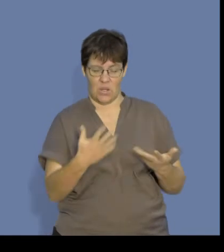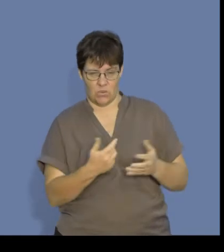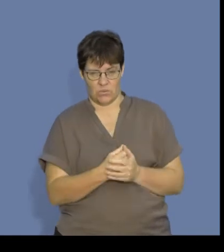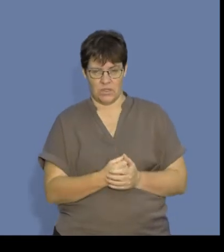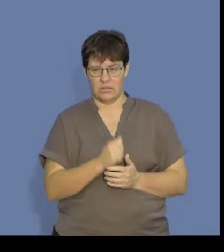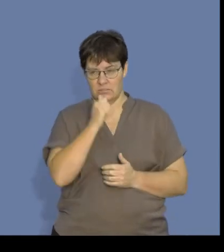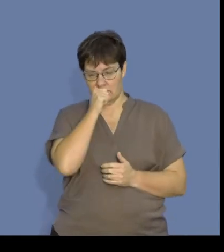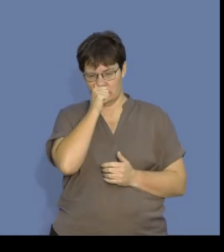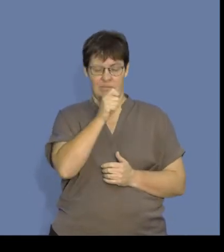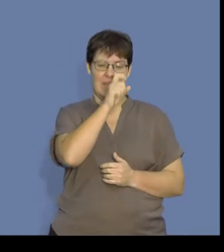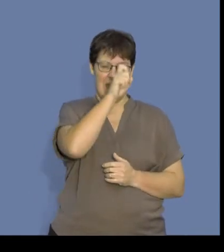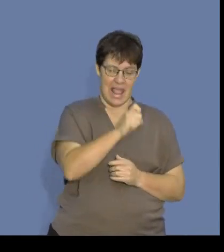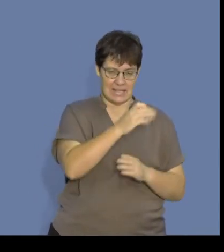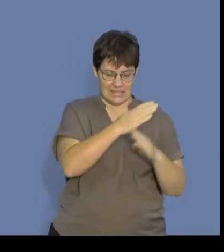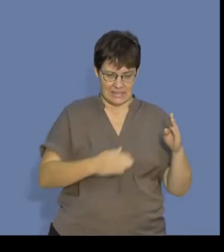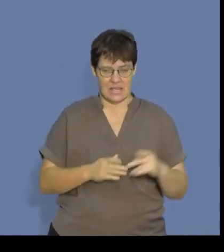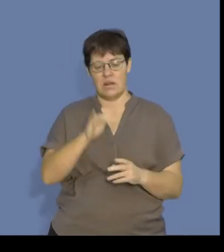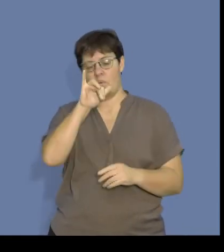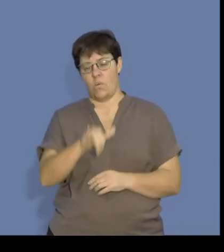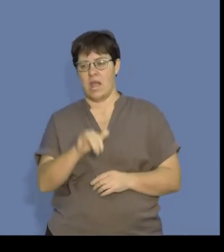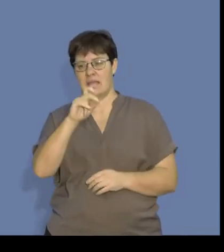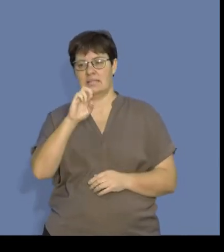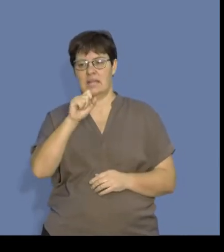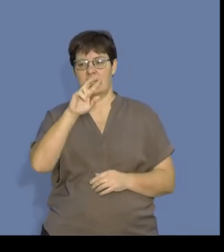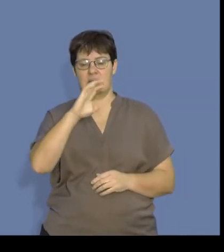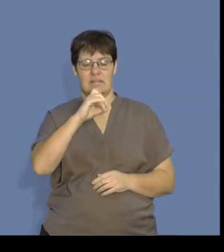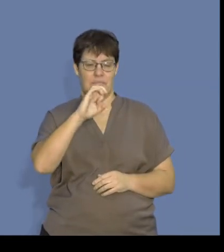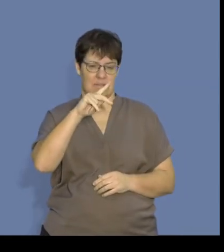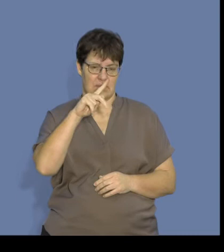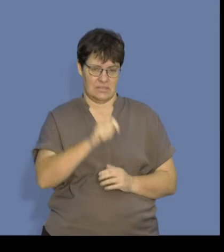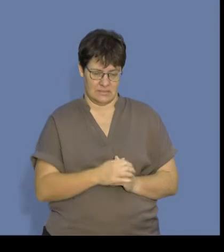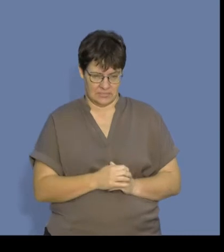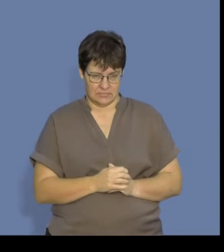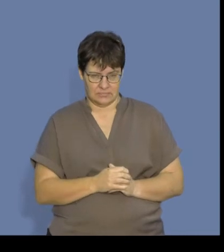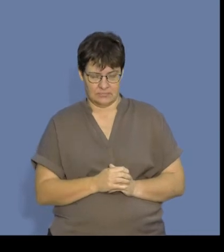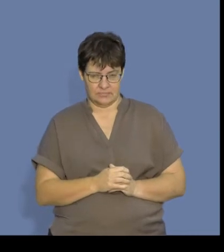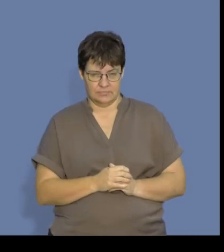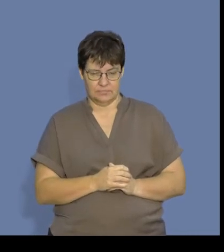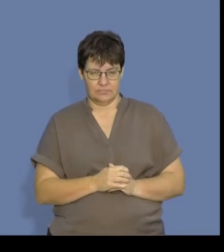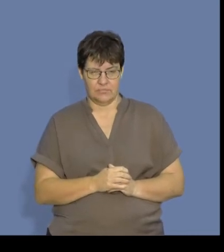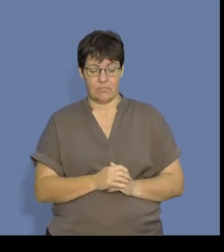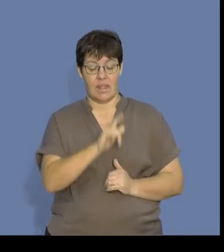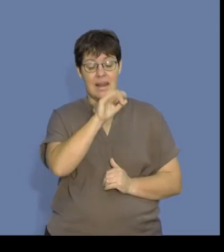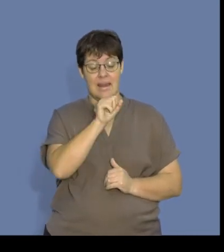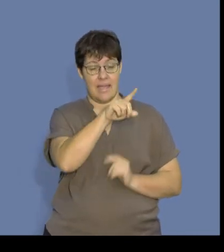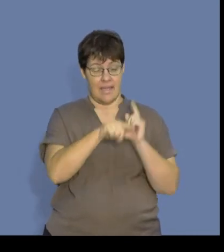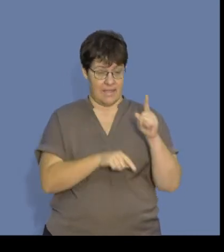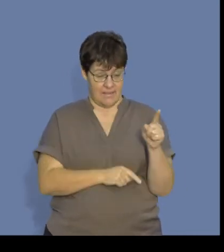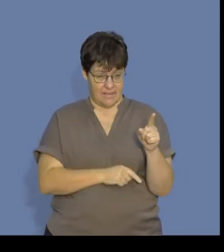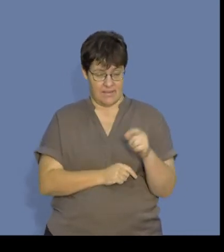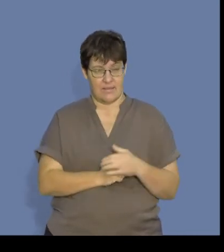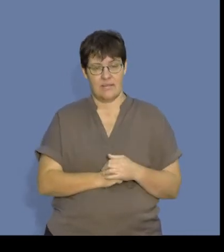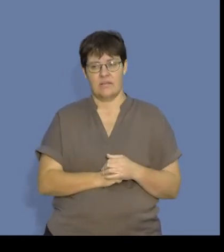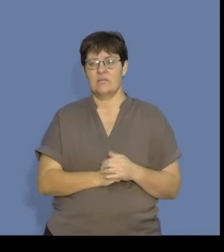the x-intercept, and then we have what we call the y-intercept. Now, with a linear function,